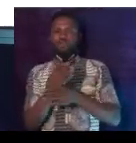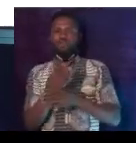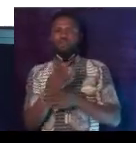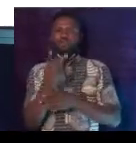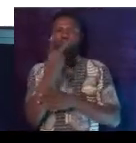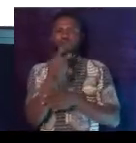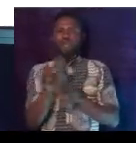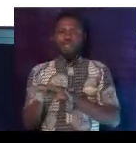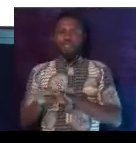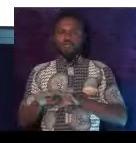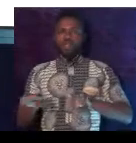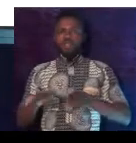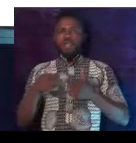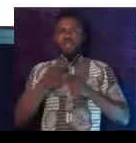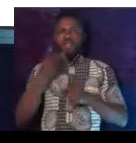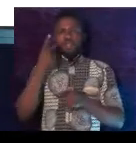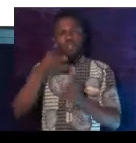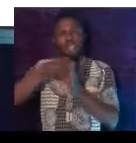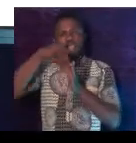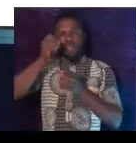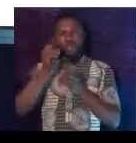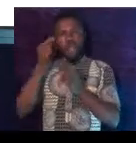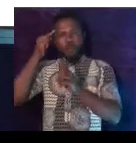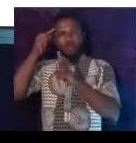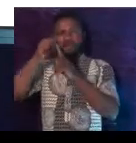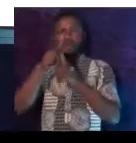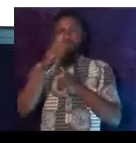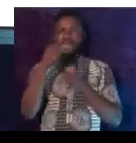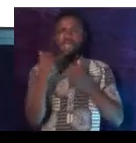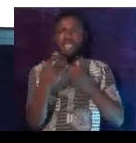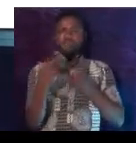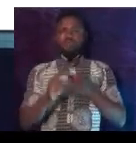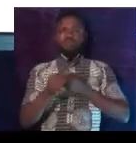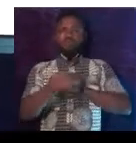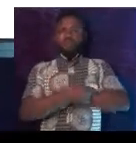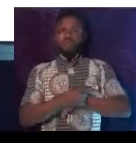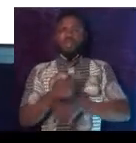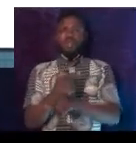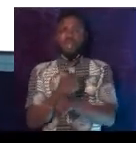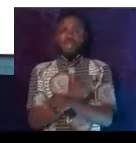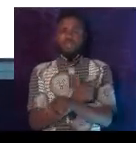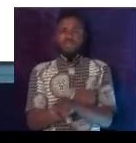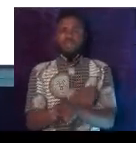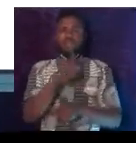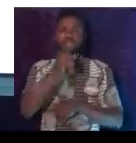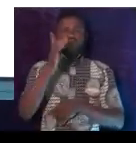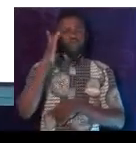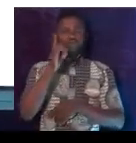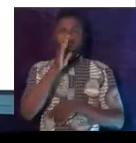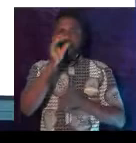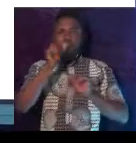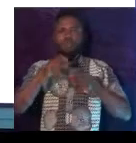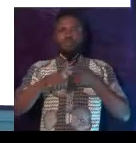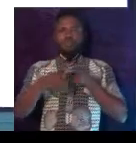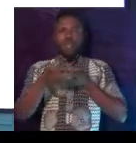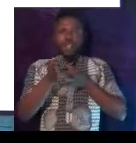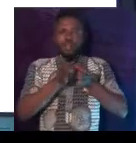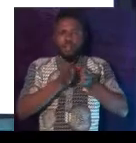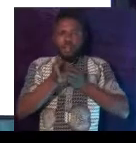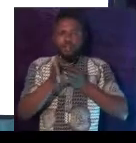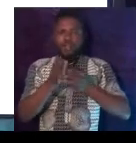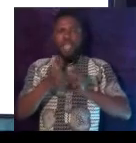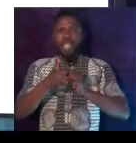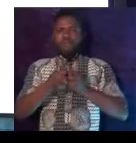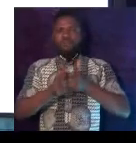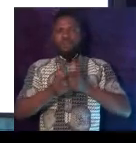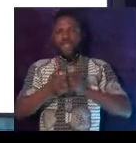two surfaces. Let's check the learning objective for today. By the end of today's lesson, you should be able